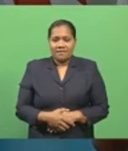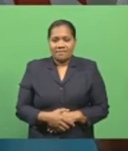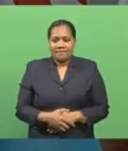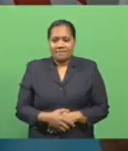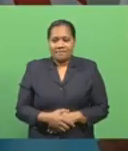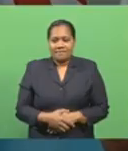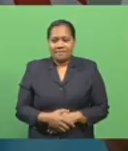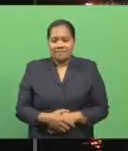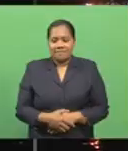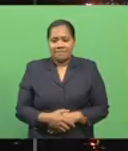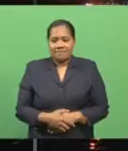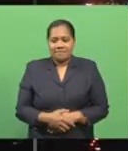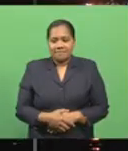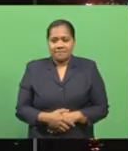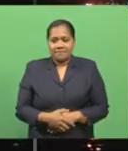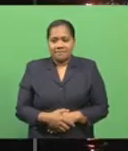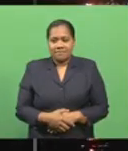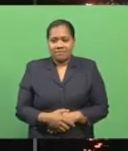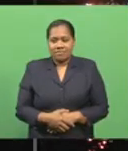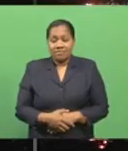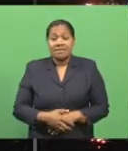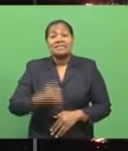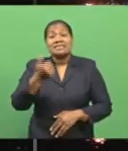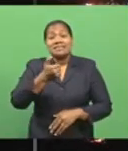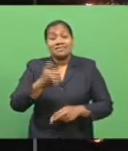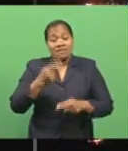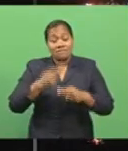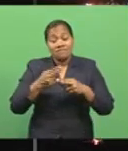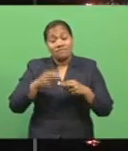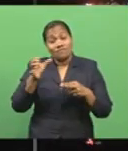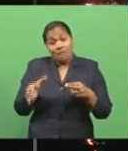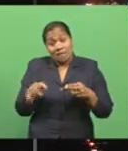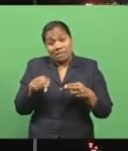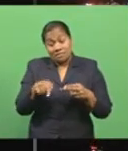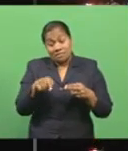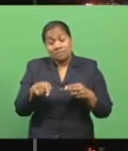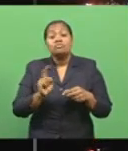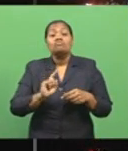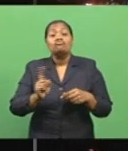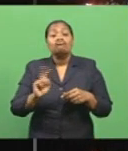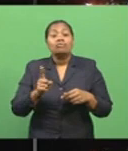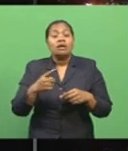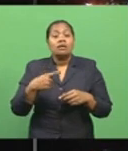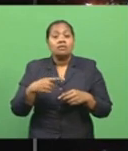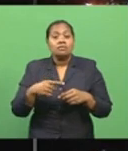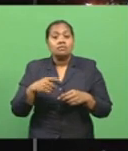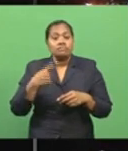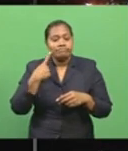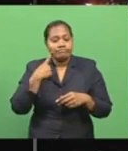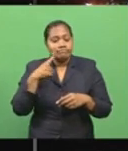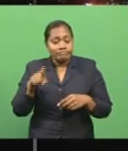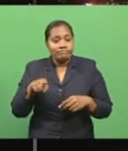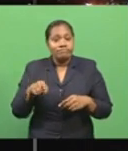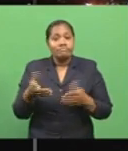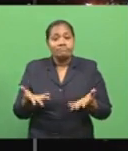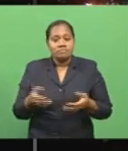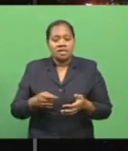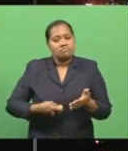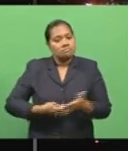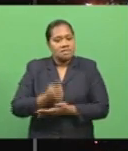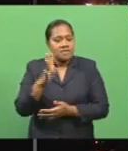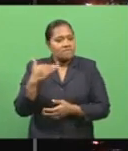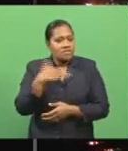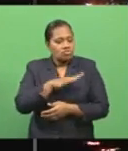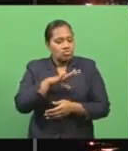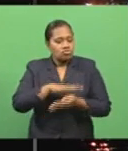get that message out. 16 farmers who breached restrictions have been ordered to pay a fine of $500 each by